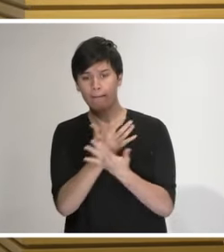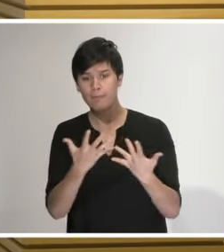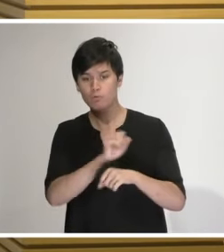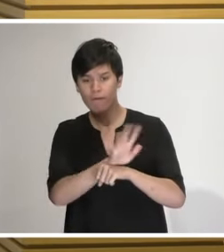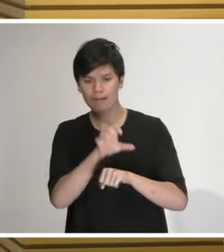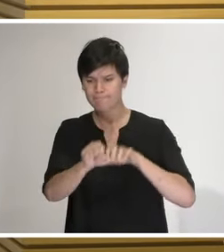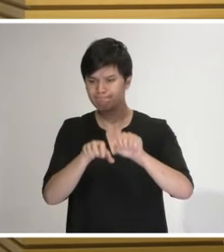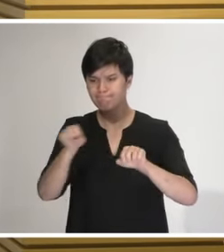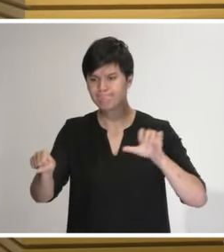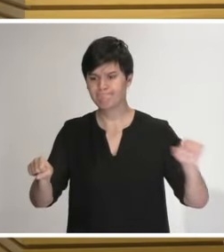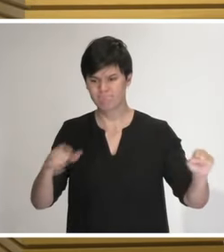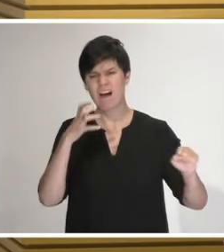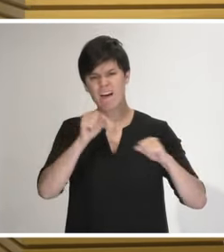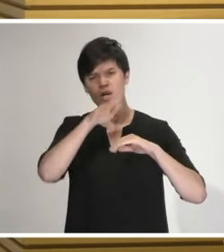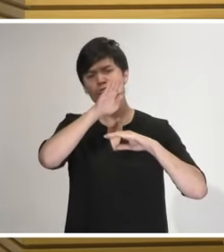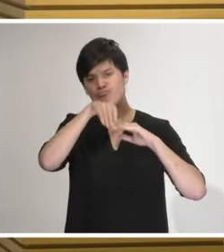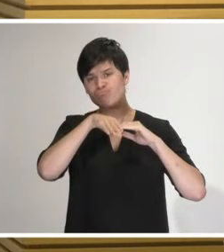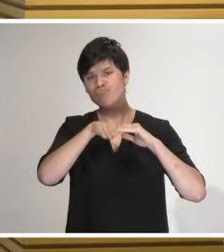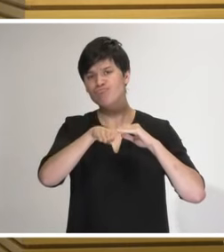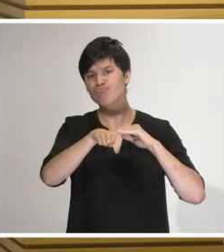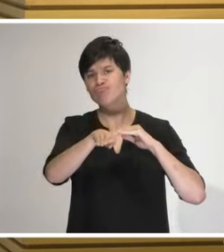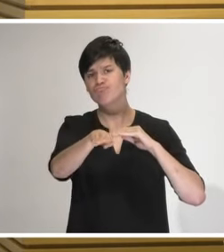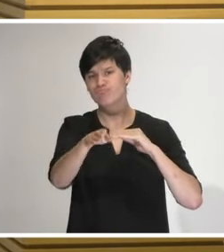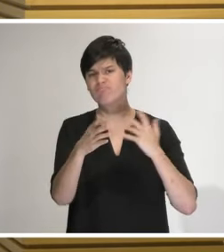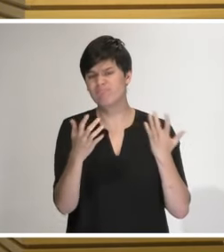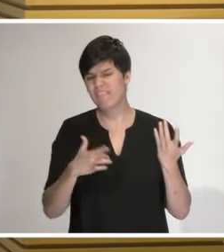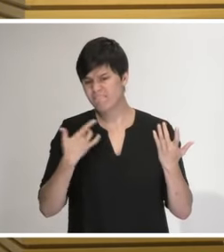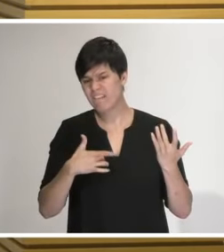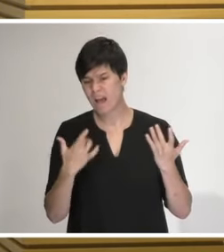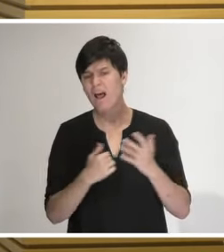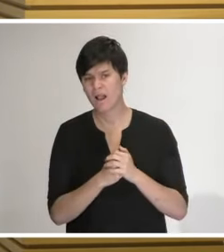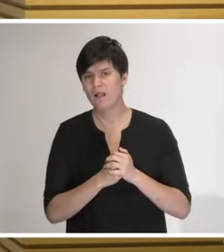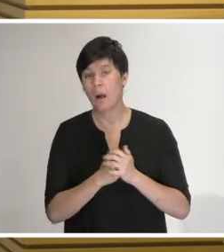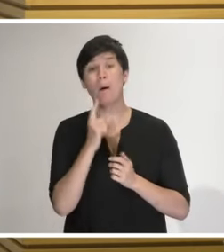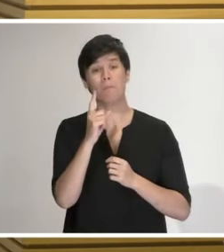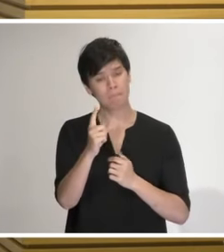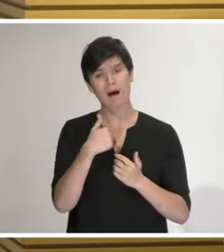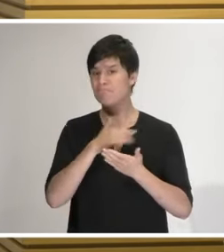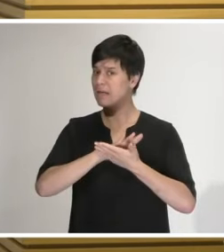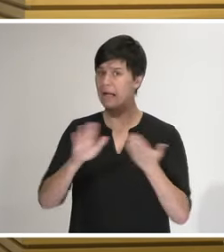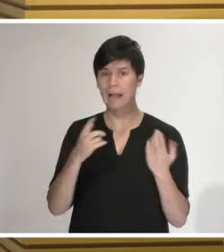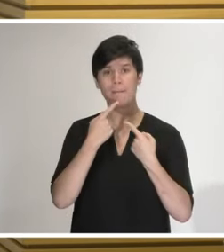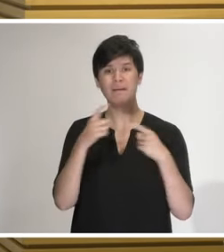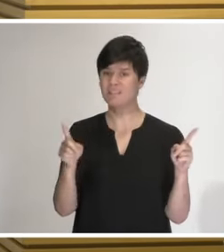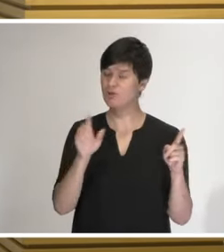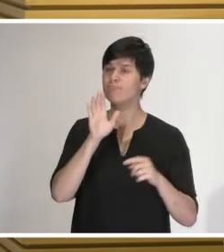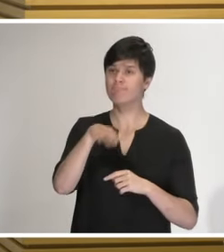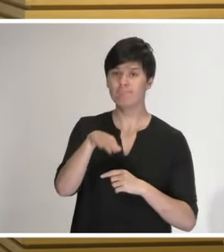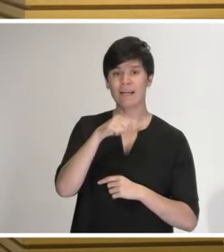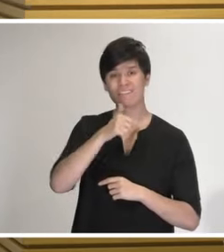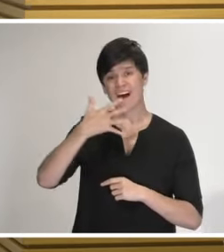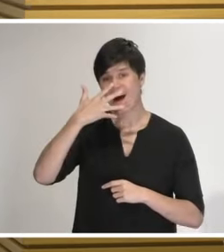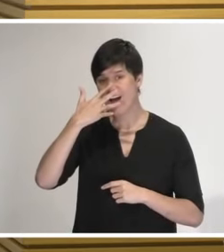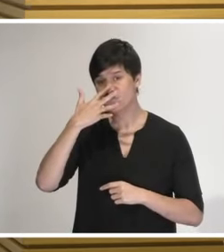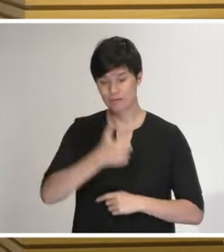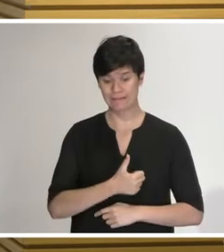on very concerned about and very clear in our advice to people over 60 or older people that they are ones who are at most risk of serious